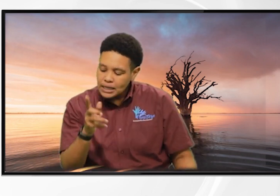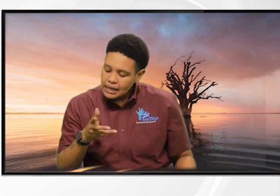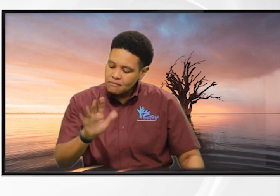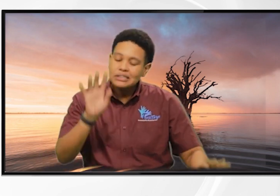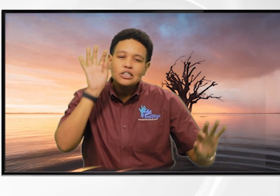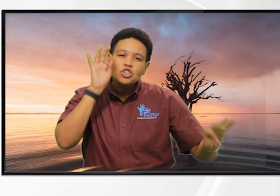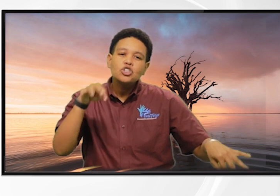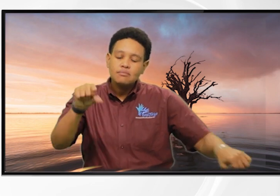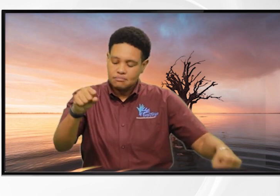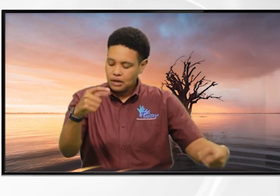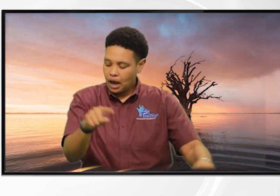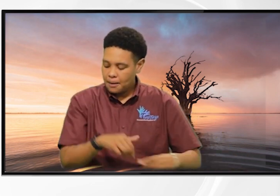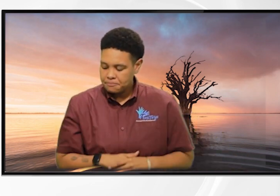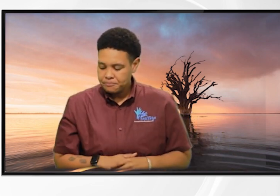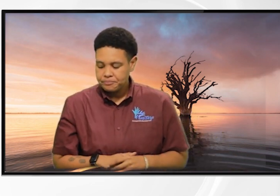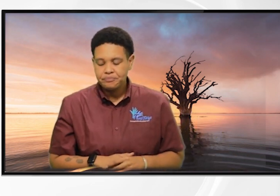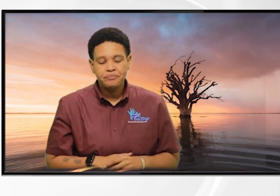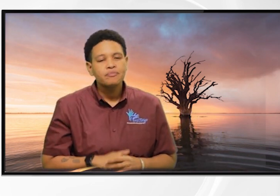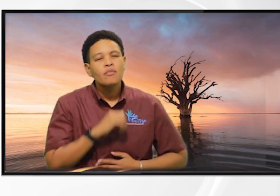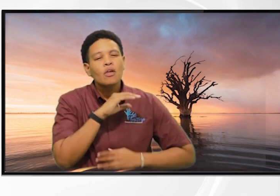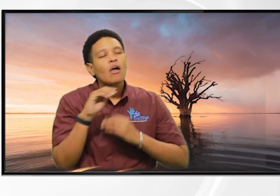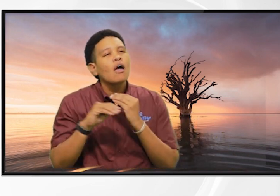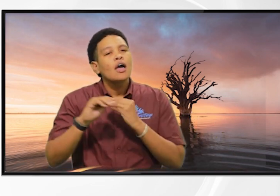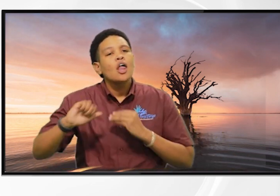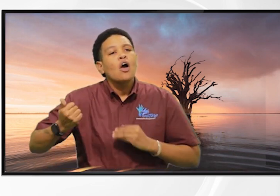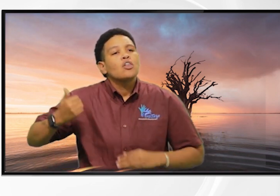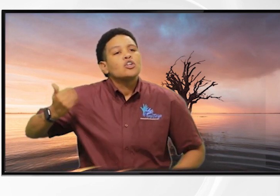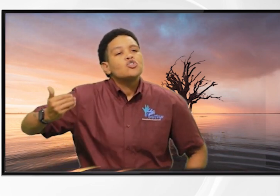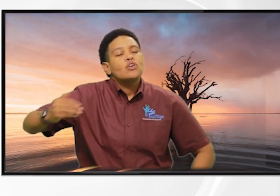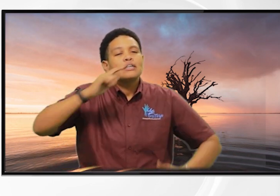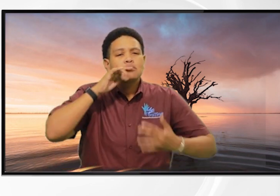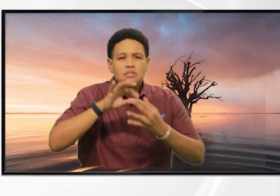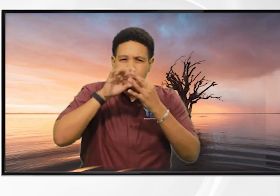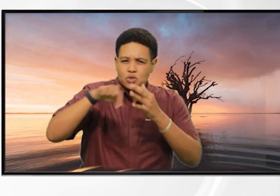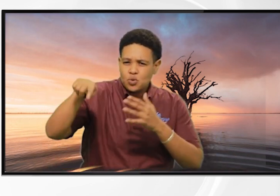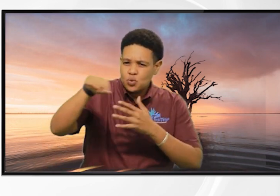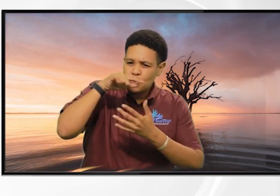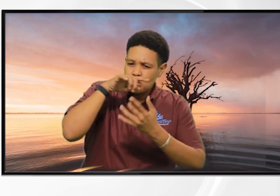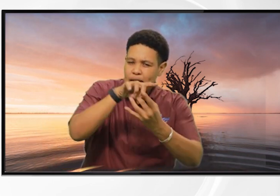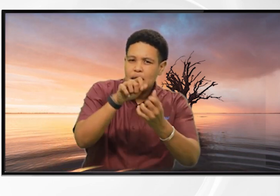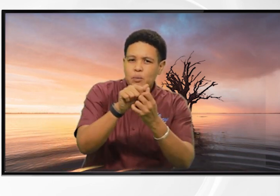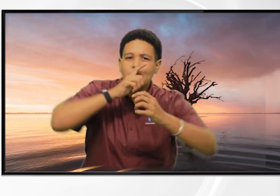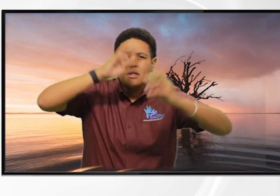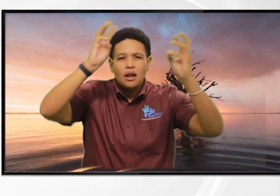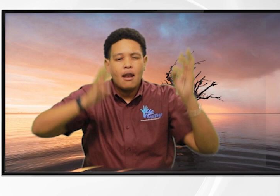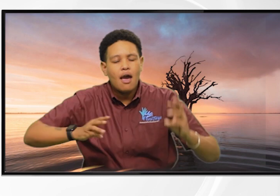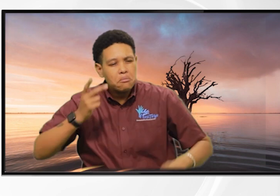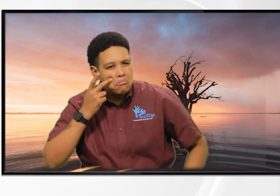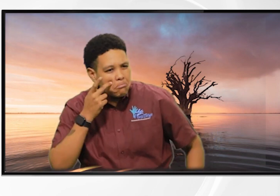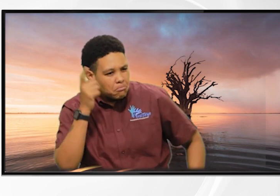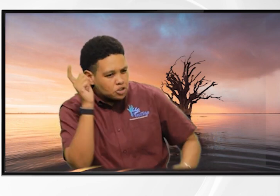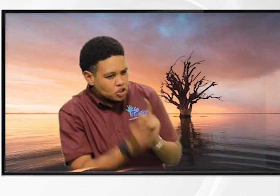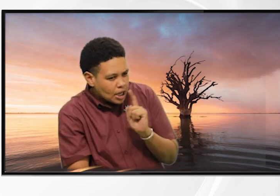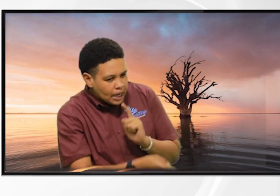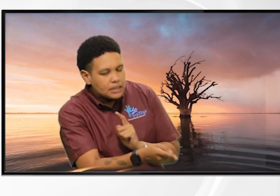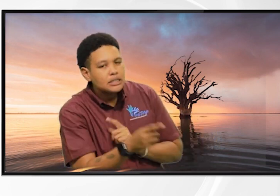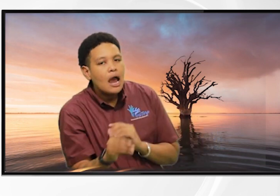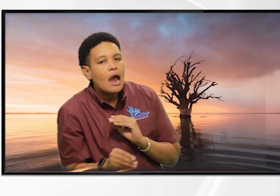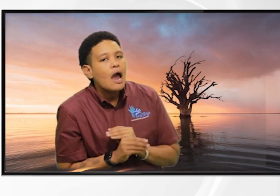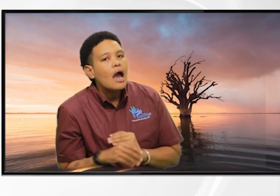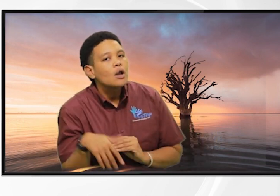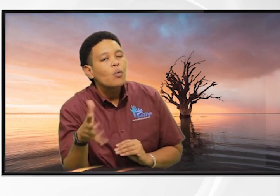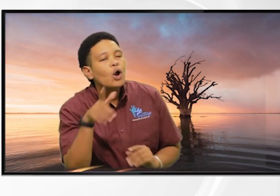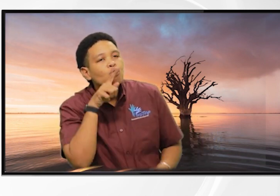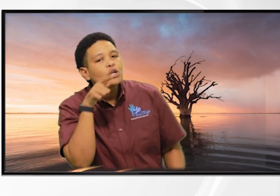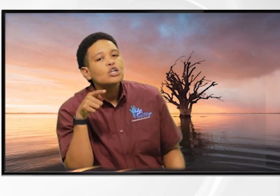decision making. Other trends, especially those associated with climate change, are, however,